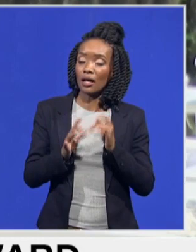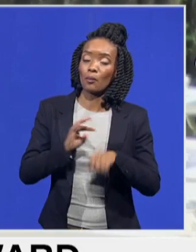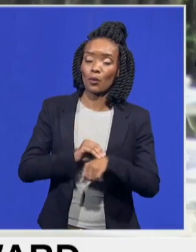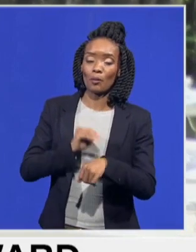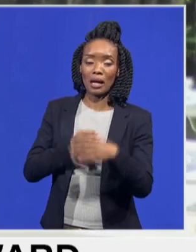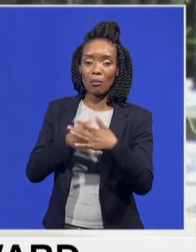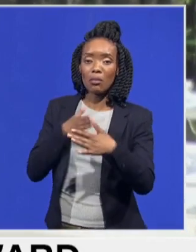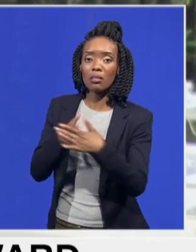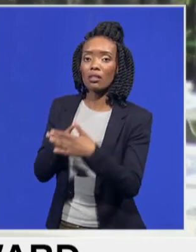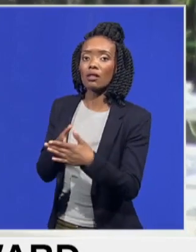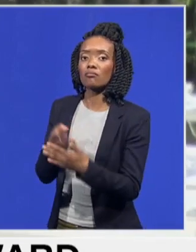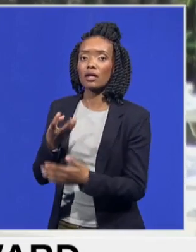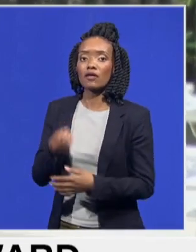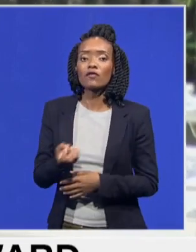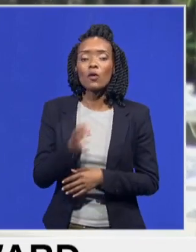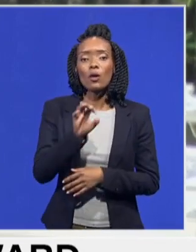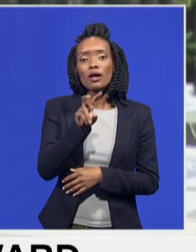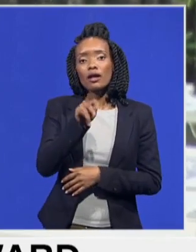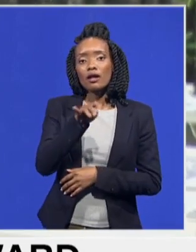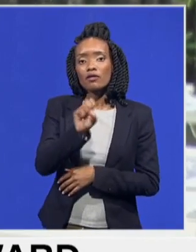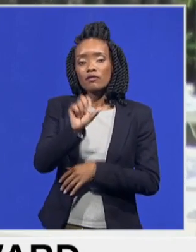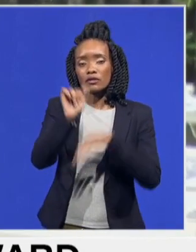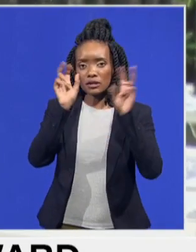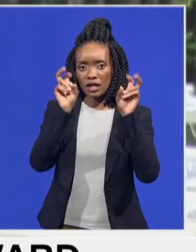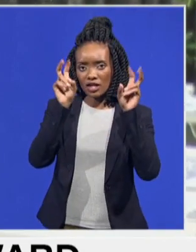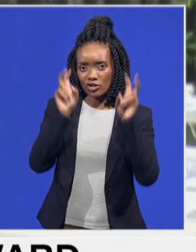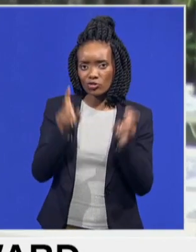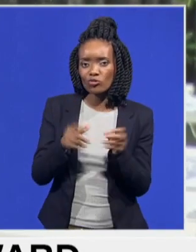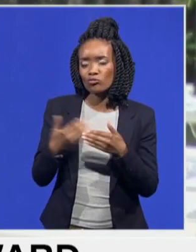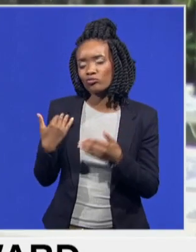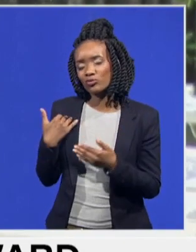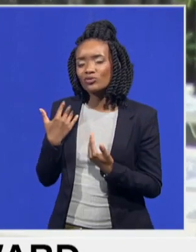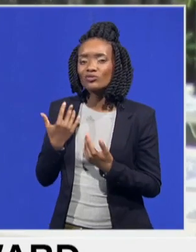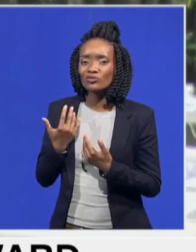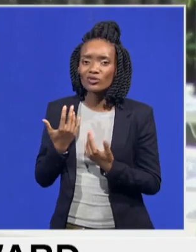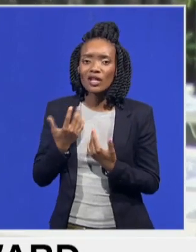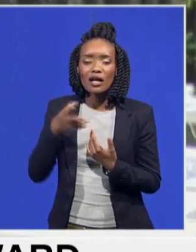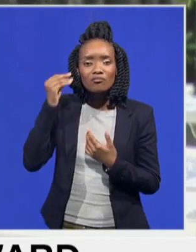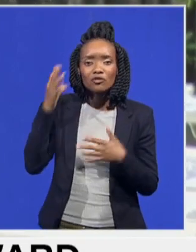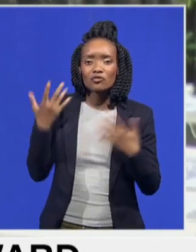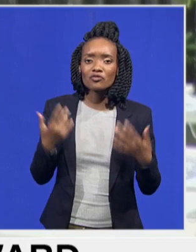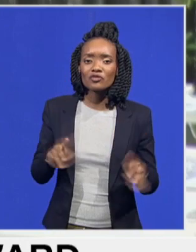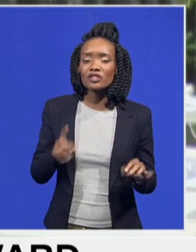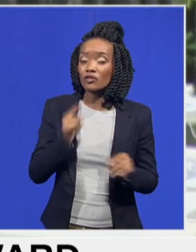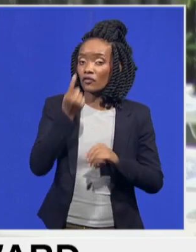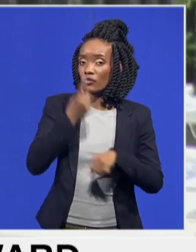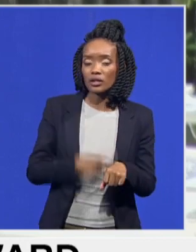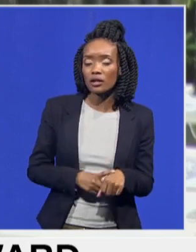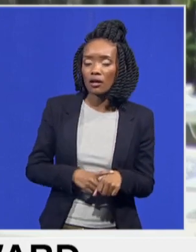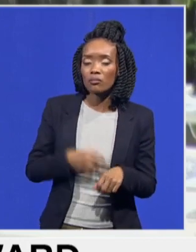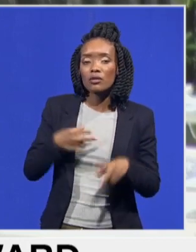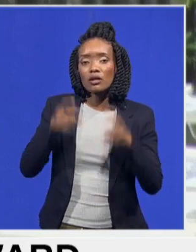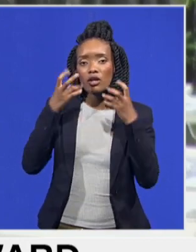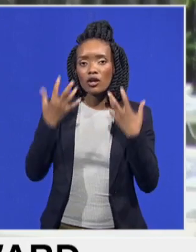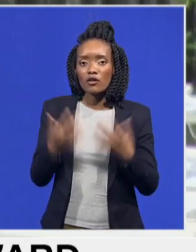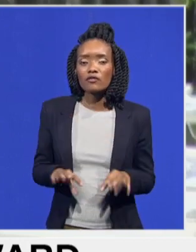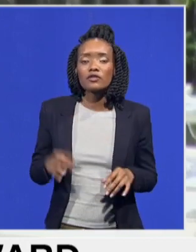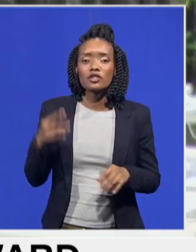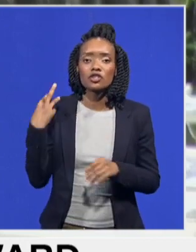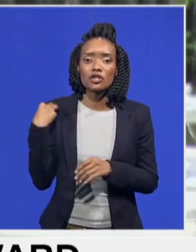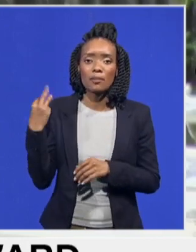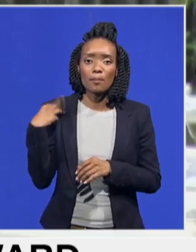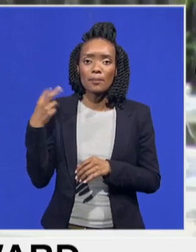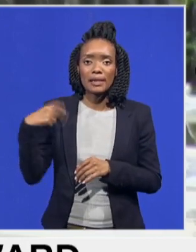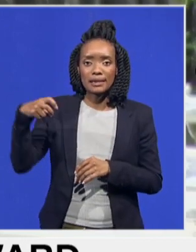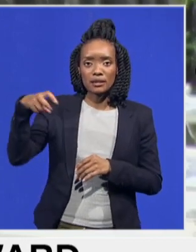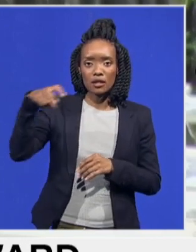to that e-visa issue that we've been experiencing, but this has not been the first time. We did hear the Minister of Tourism speak